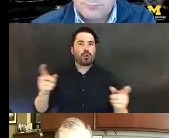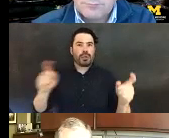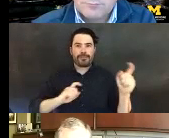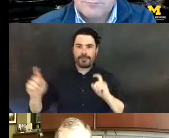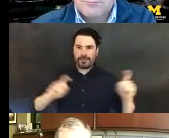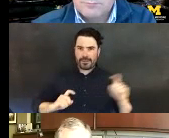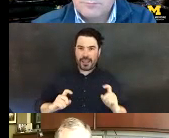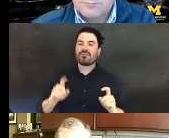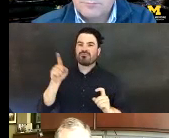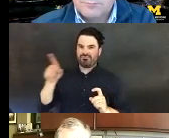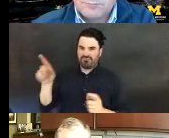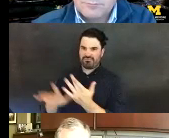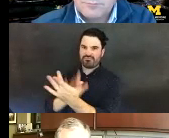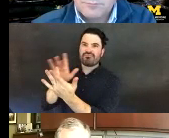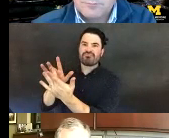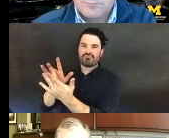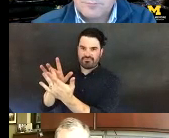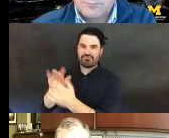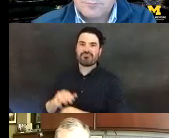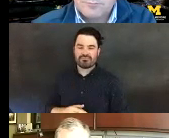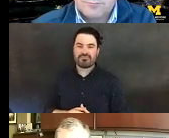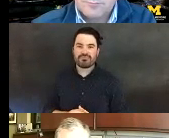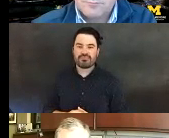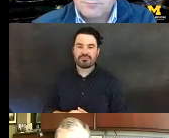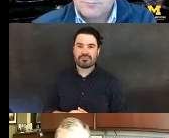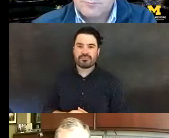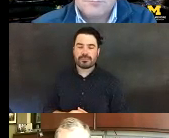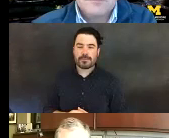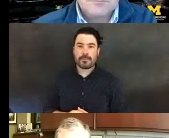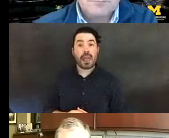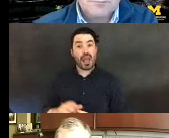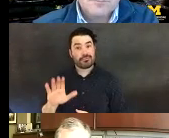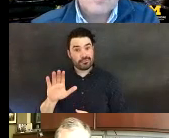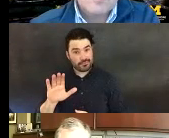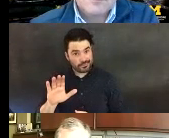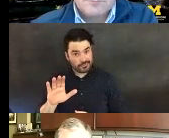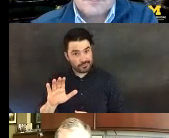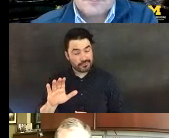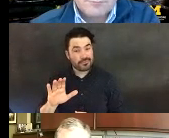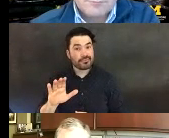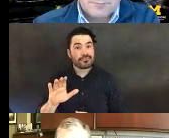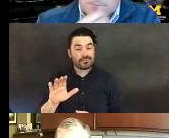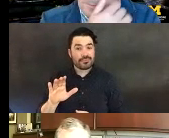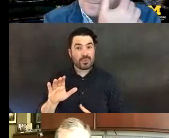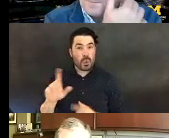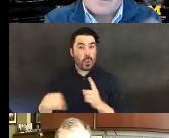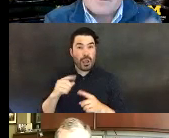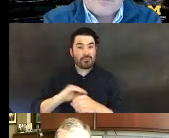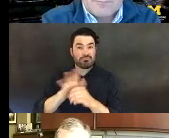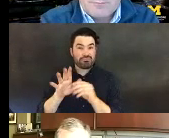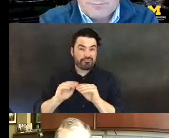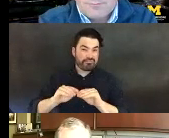person to get in contact with. I have to say, particularly during the height of the pandemic, we